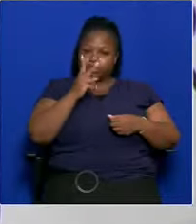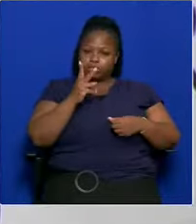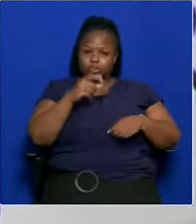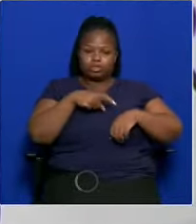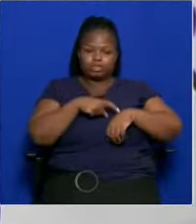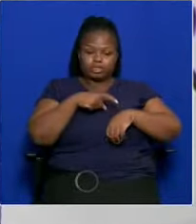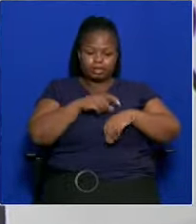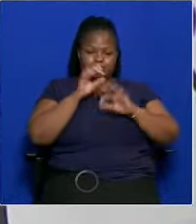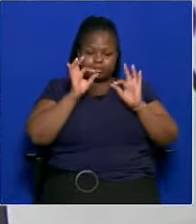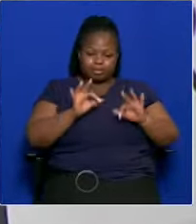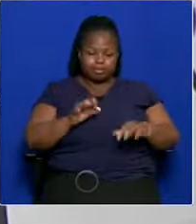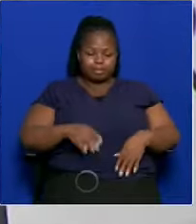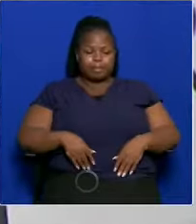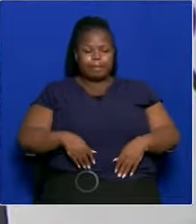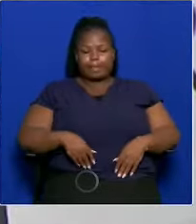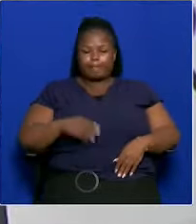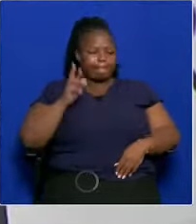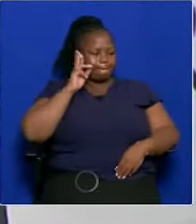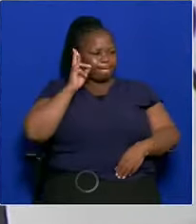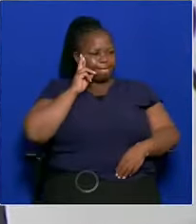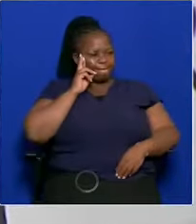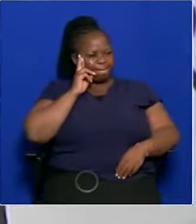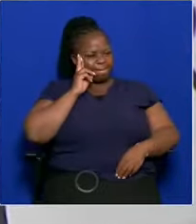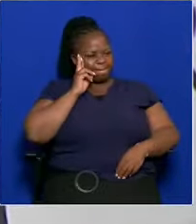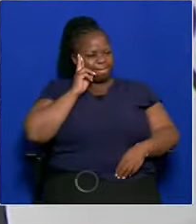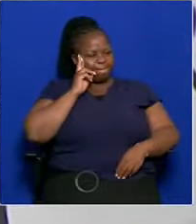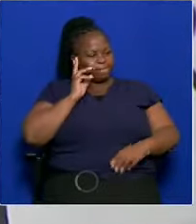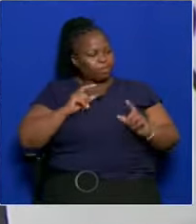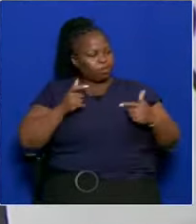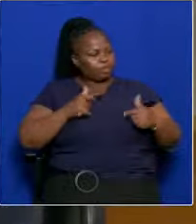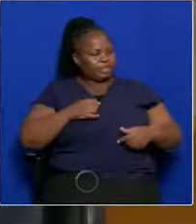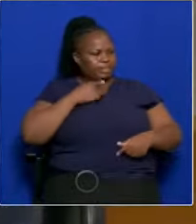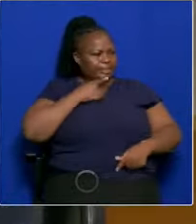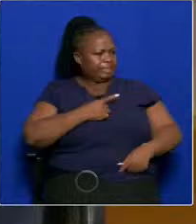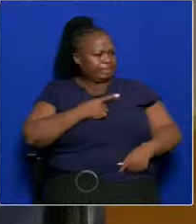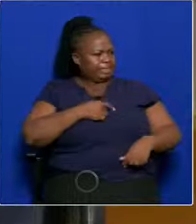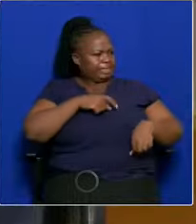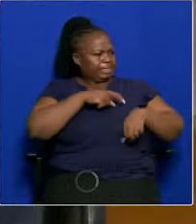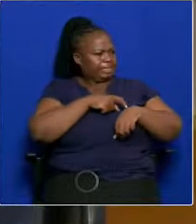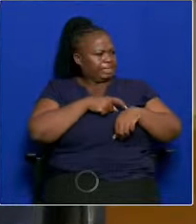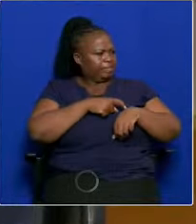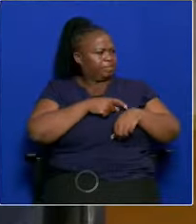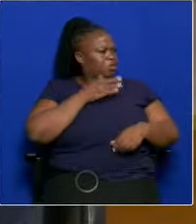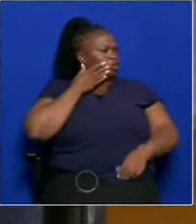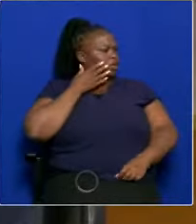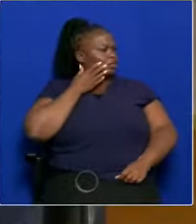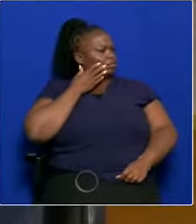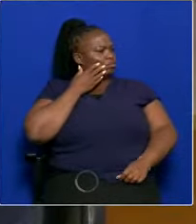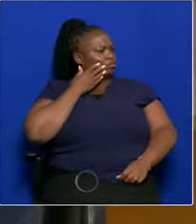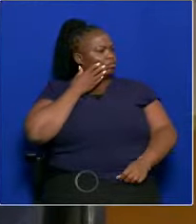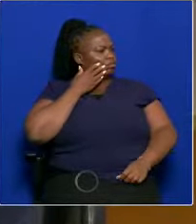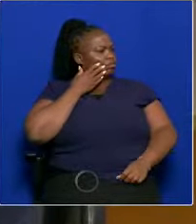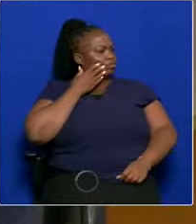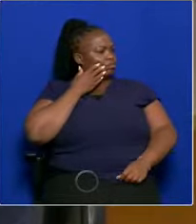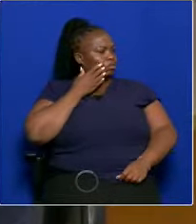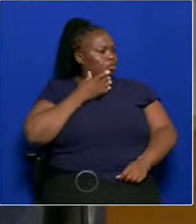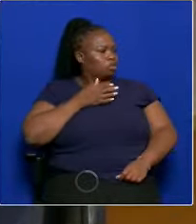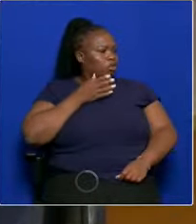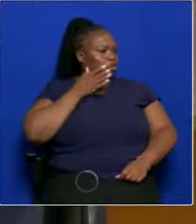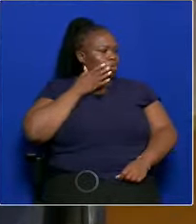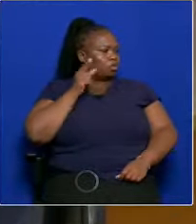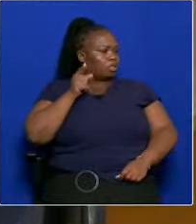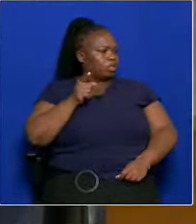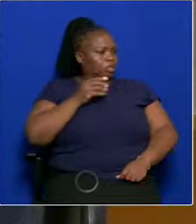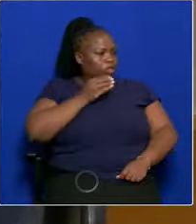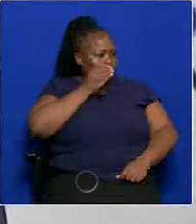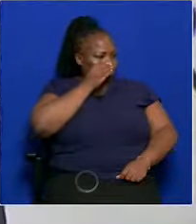Yeah, I don't know when the commissioner said at the time. Around about the time the news broke, General.